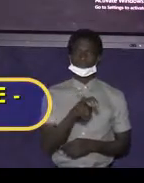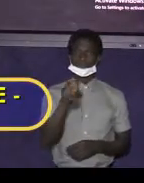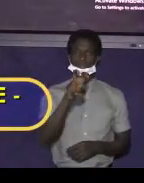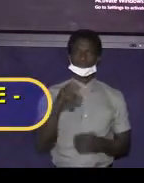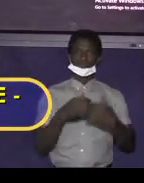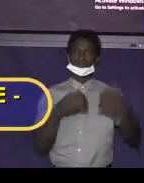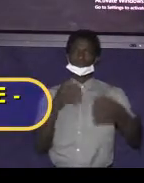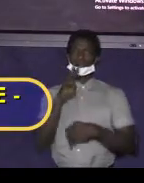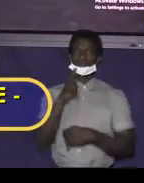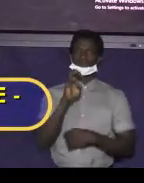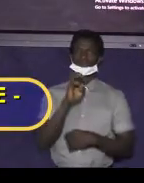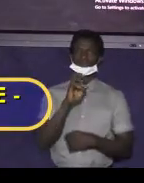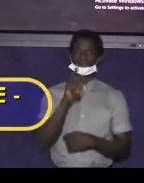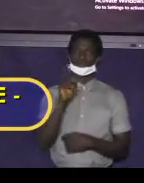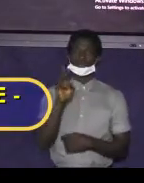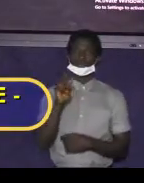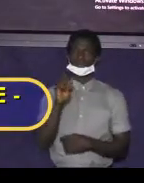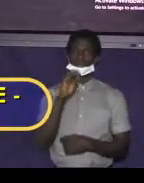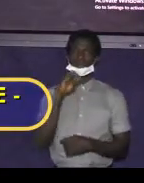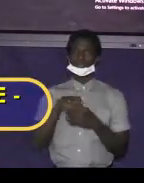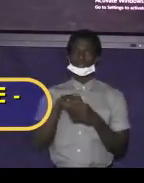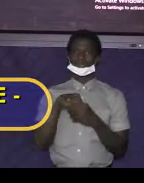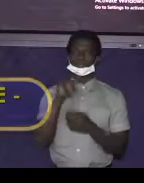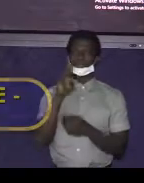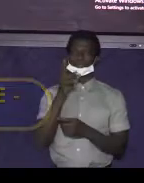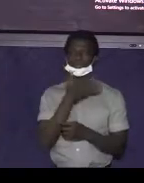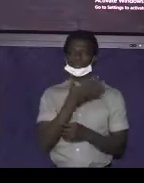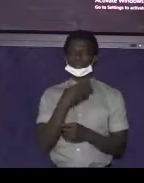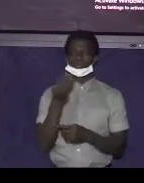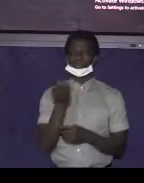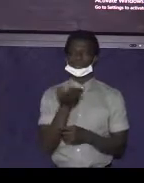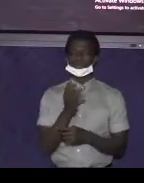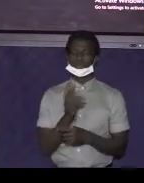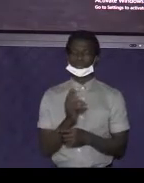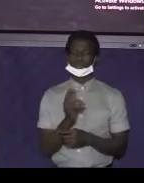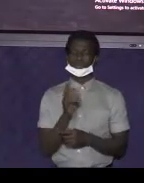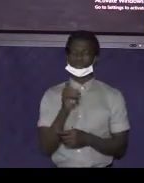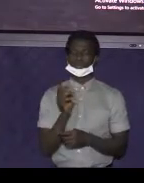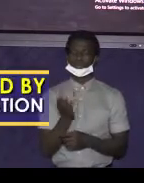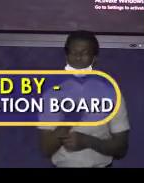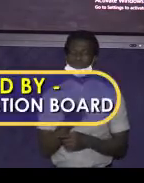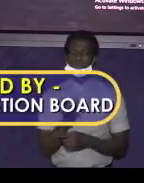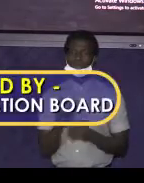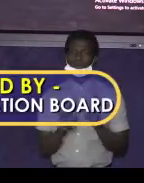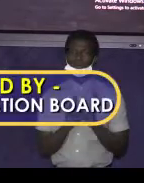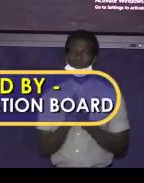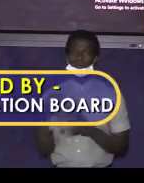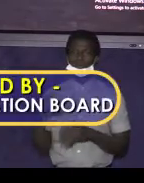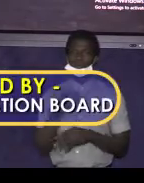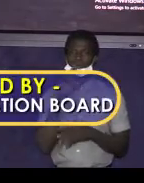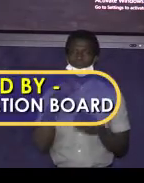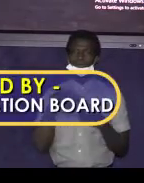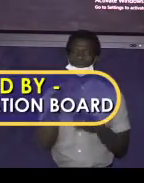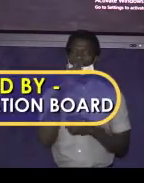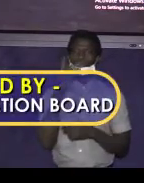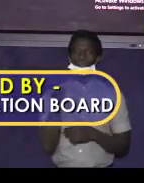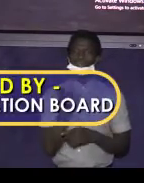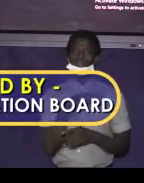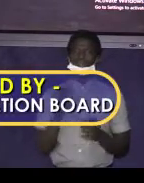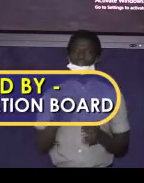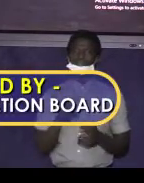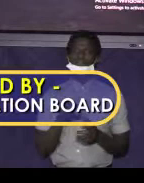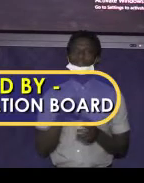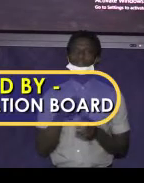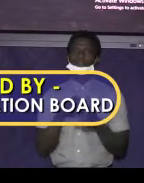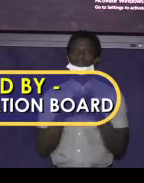of 400 kilometers in 2.5 hours. We are to find the average speed. We